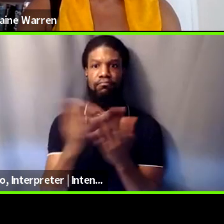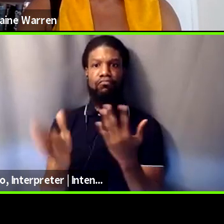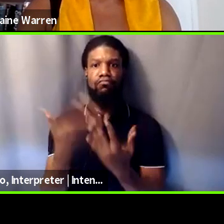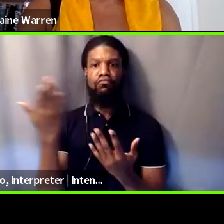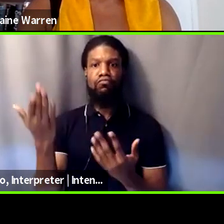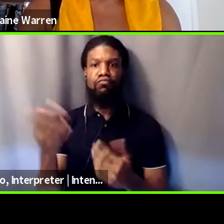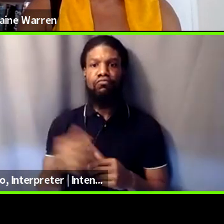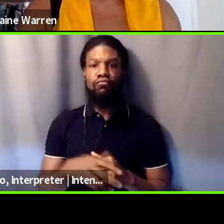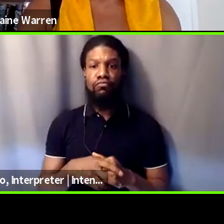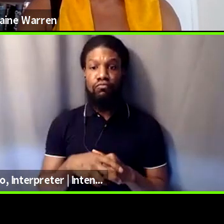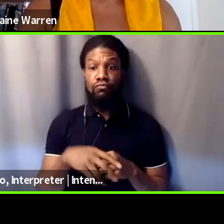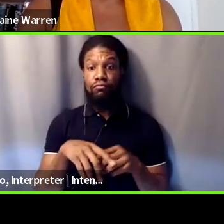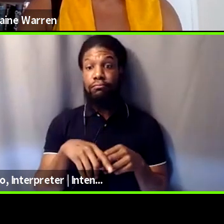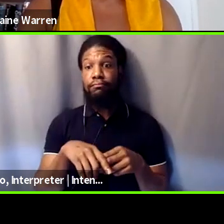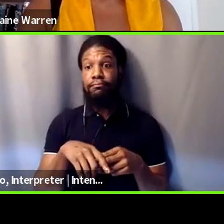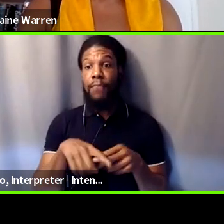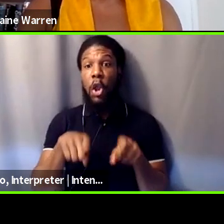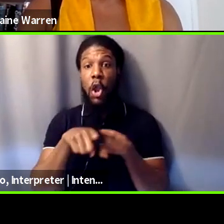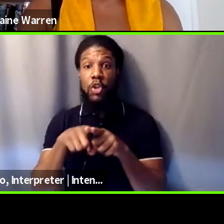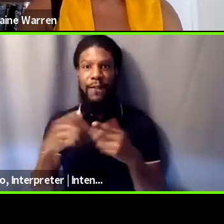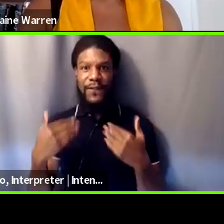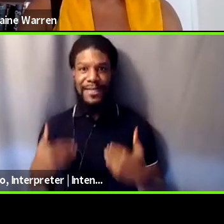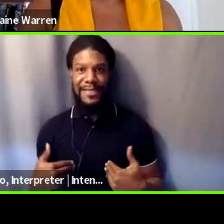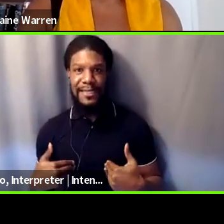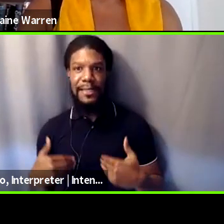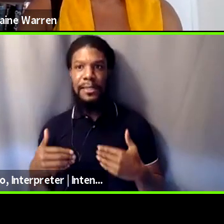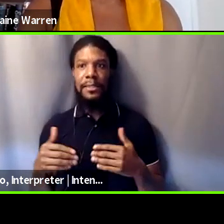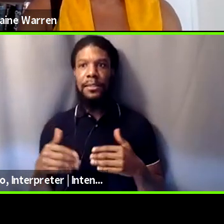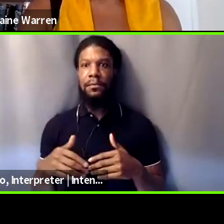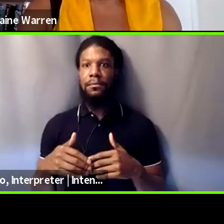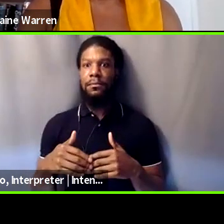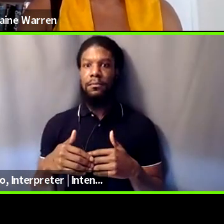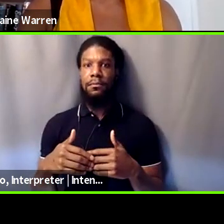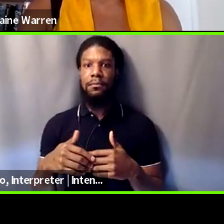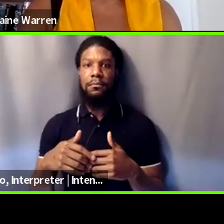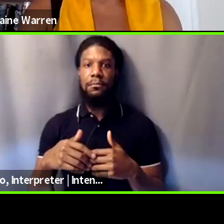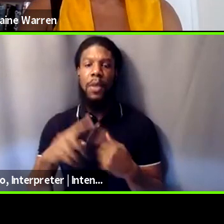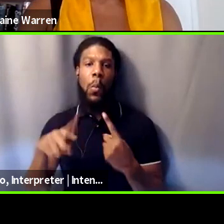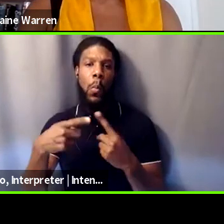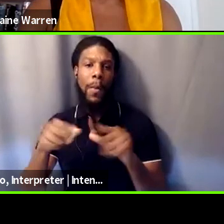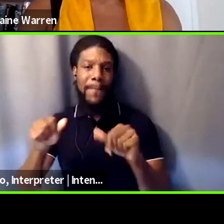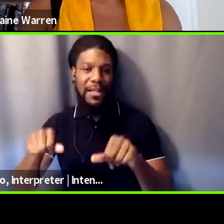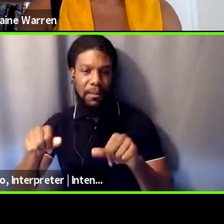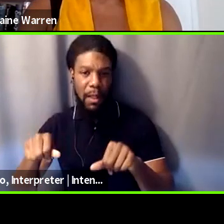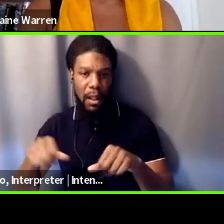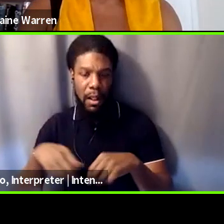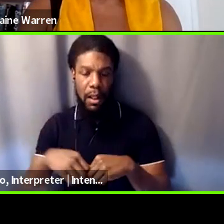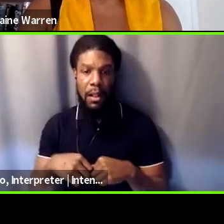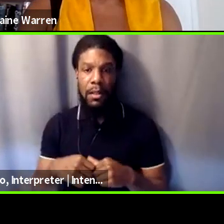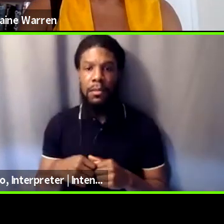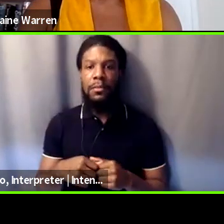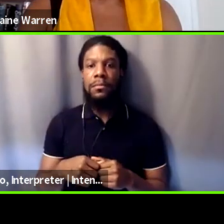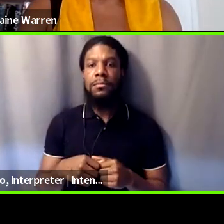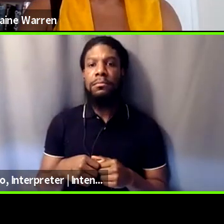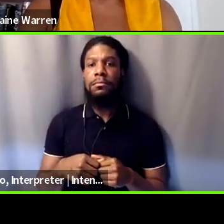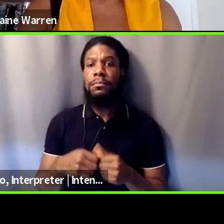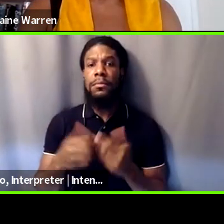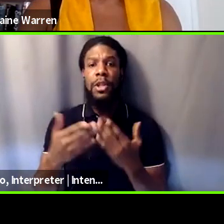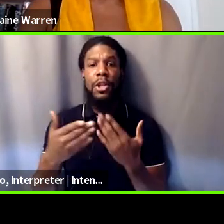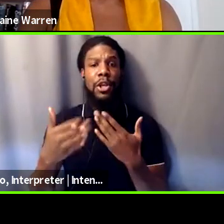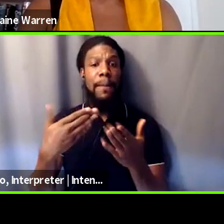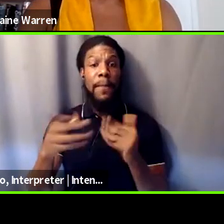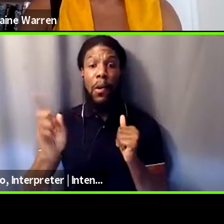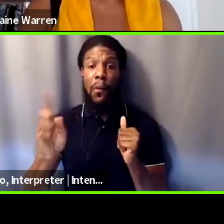also physically, you know, whenever possible. And it doesn't matter the space I'm in.